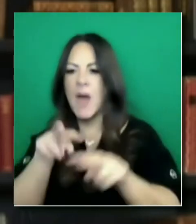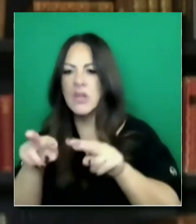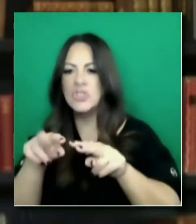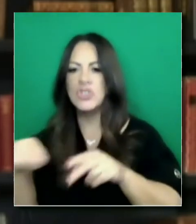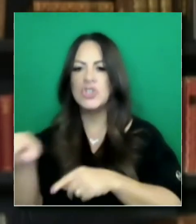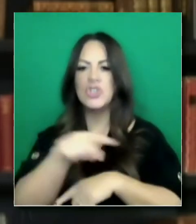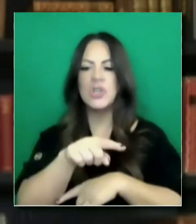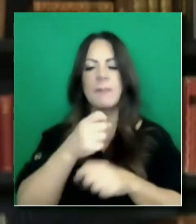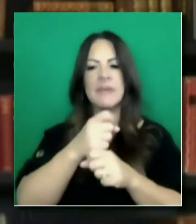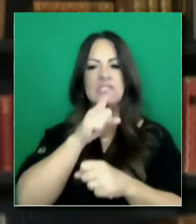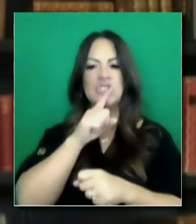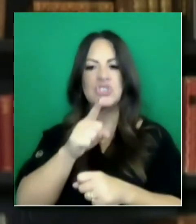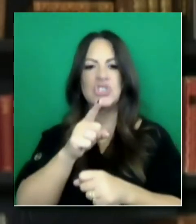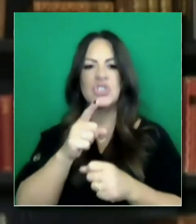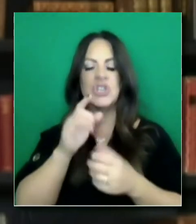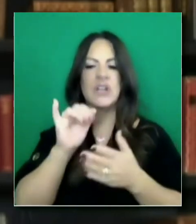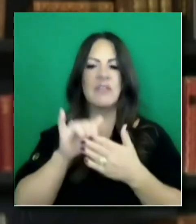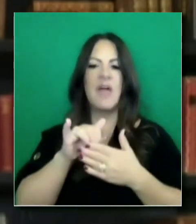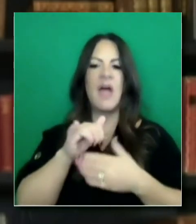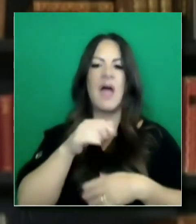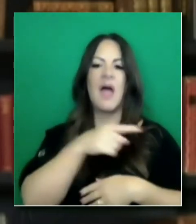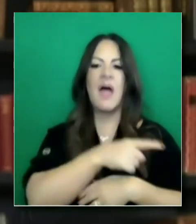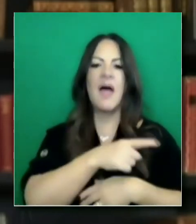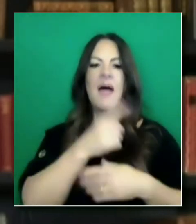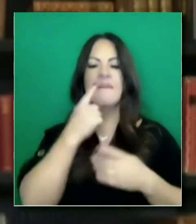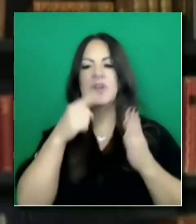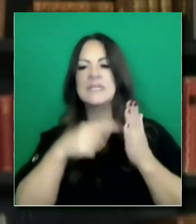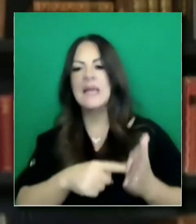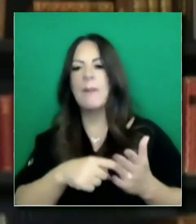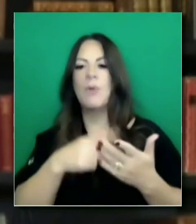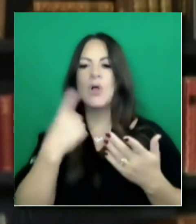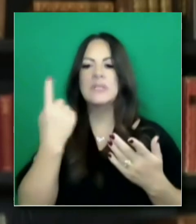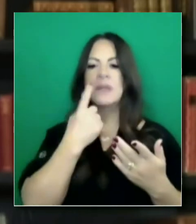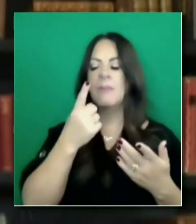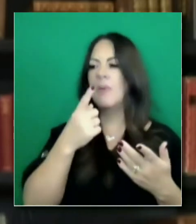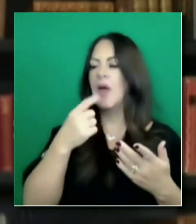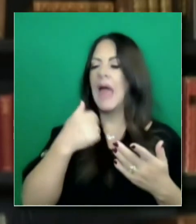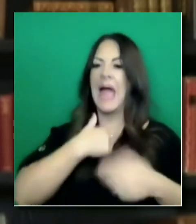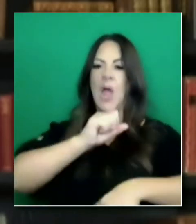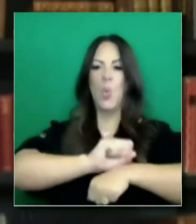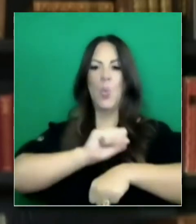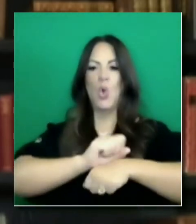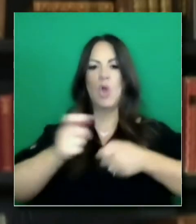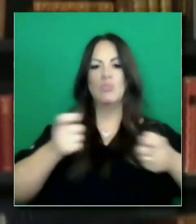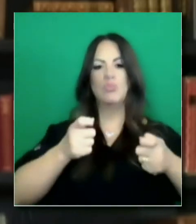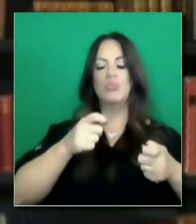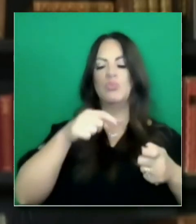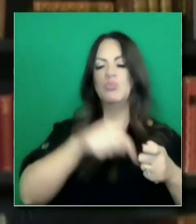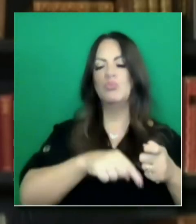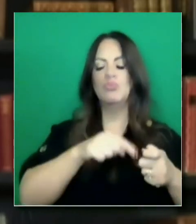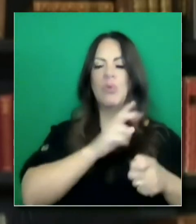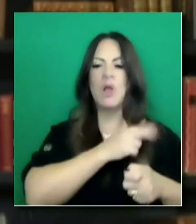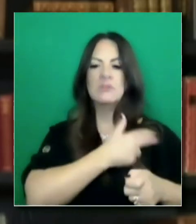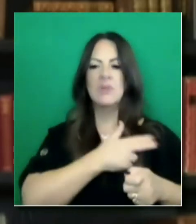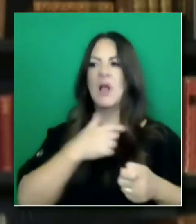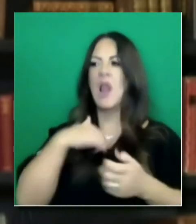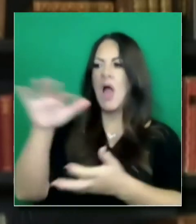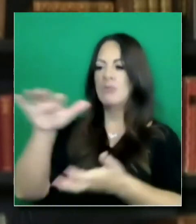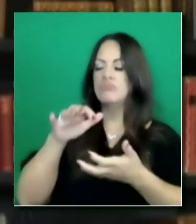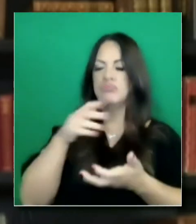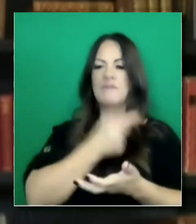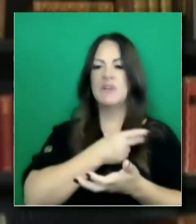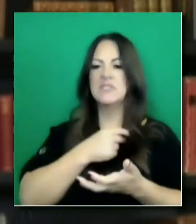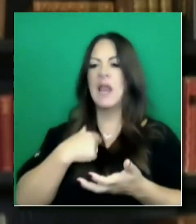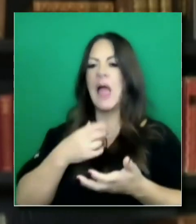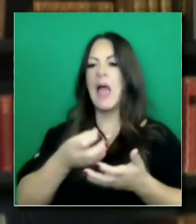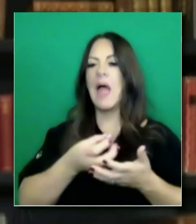someone's not passing a few vials over to their cousin or aunt or uncle, or God forbid, making a buck or two on the backs